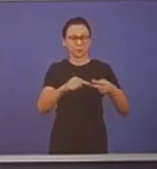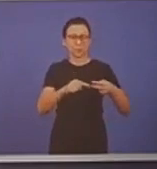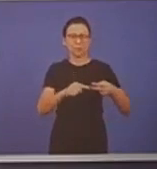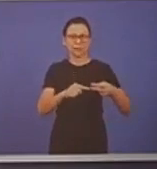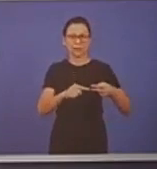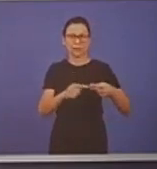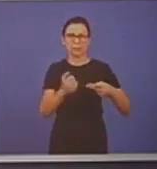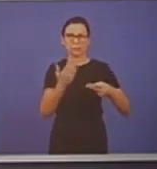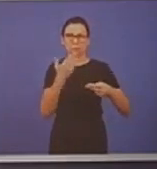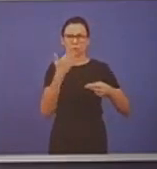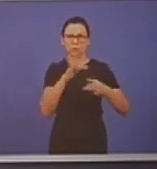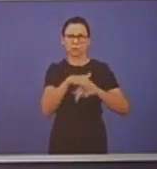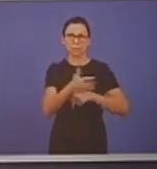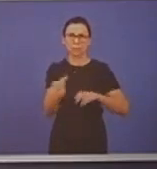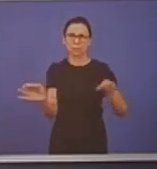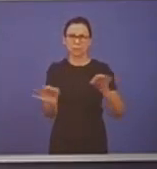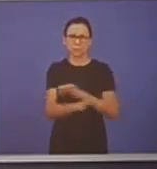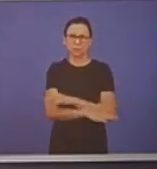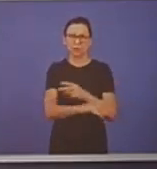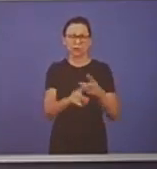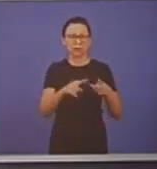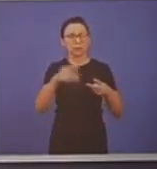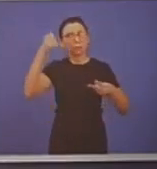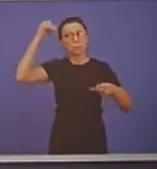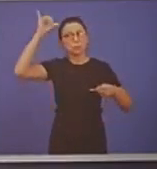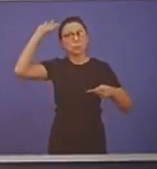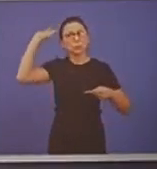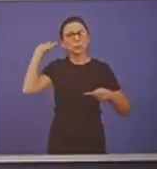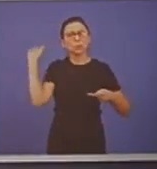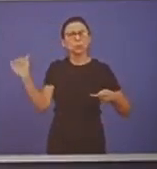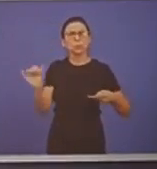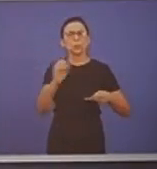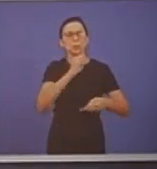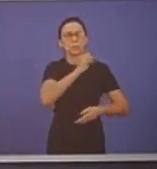My oxen and fettered cattle are killed.